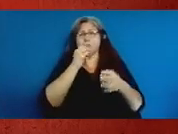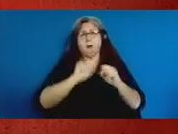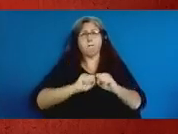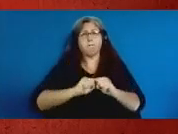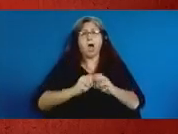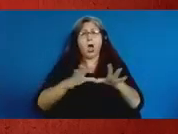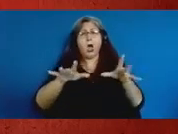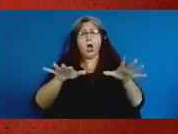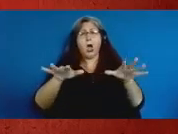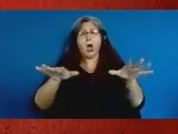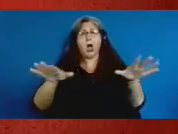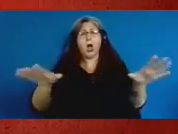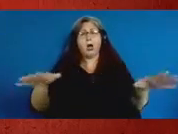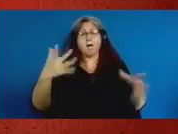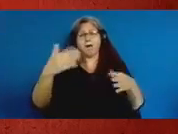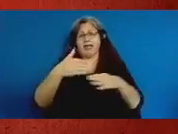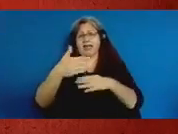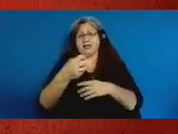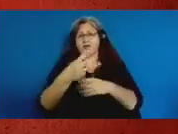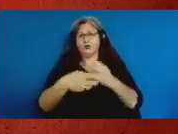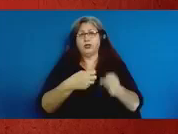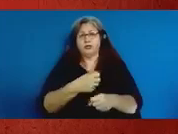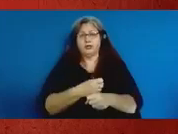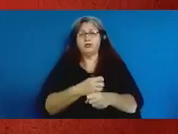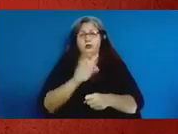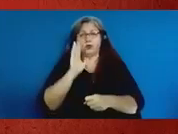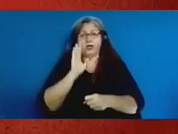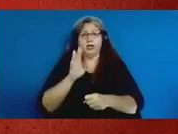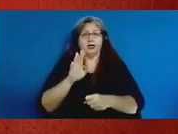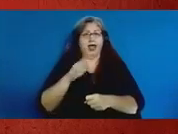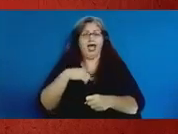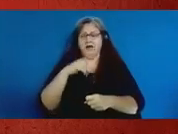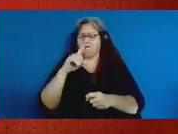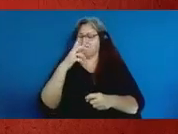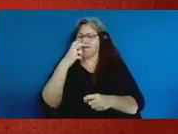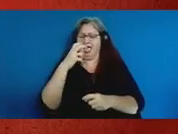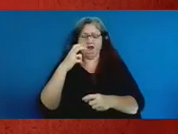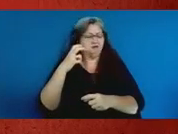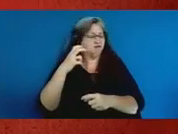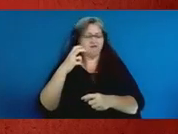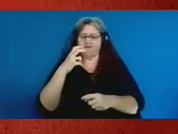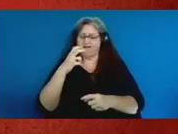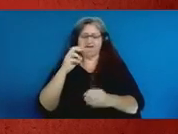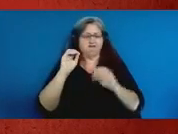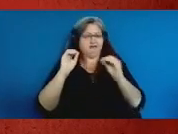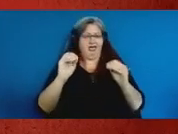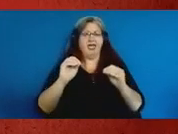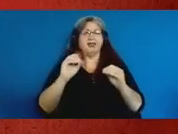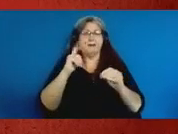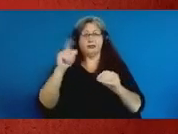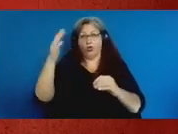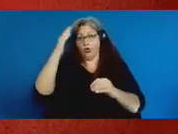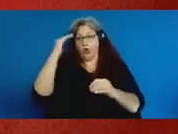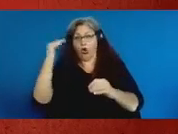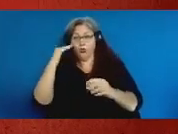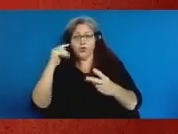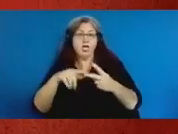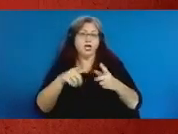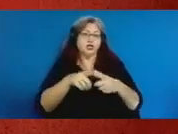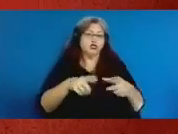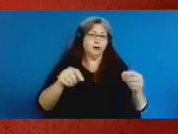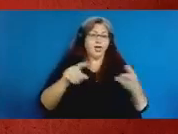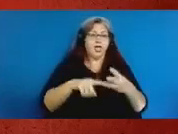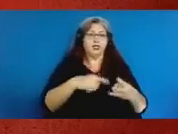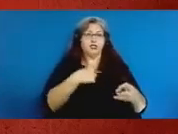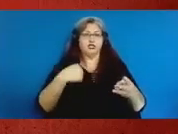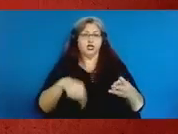to explode in the next few years. No doubt about it, because Korea, Japan,